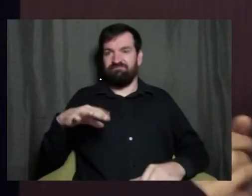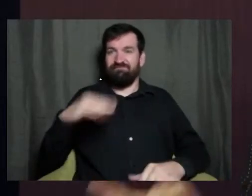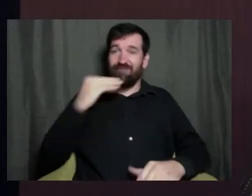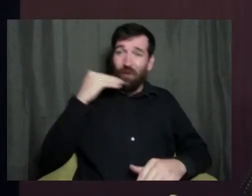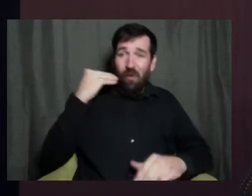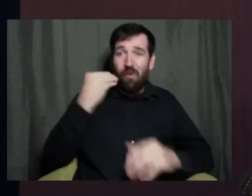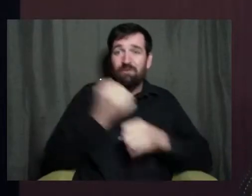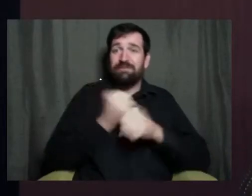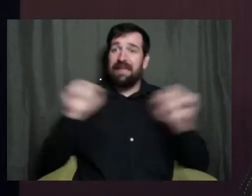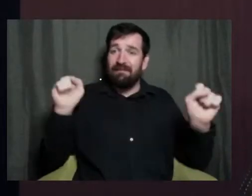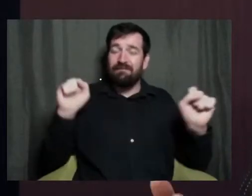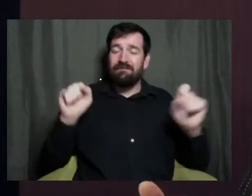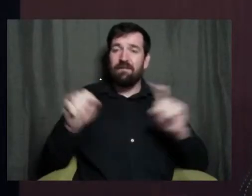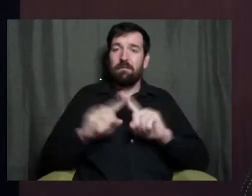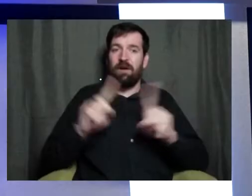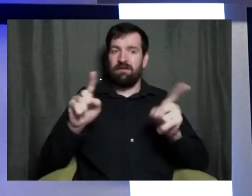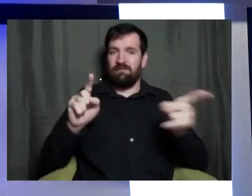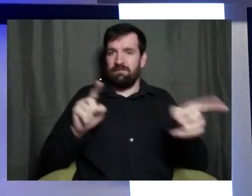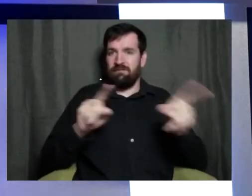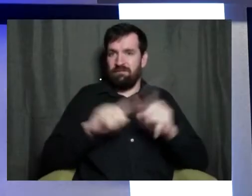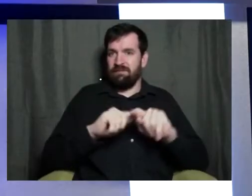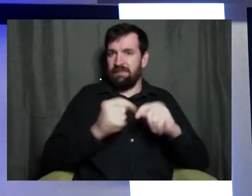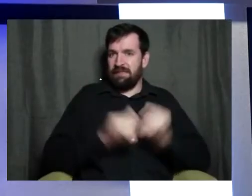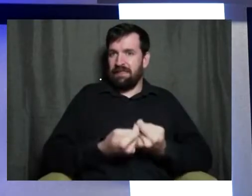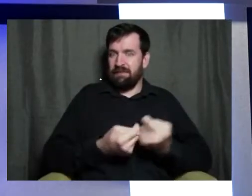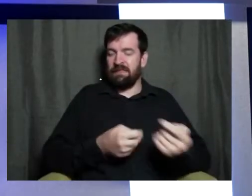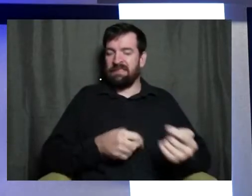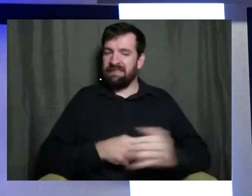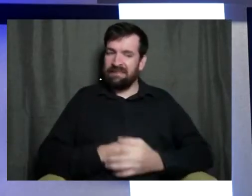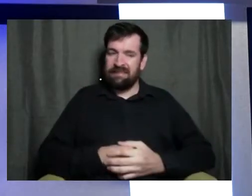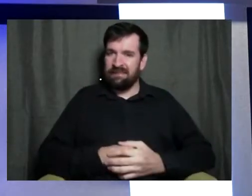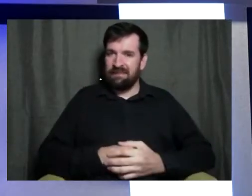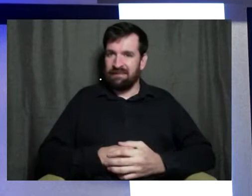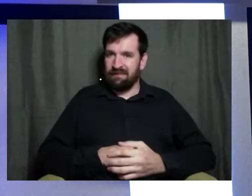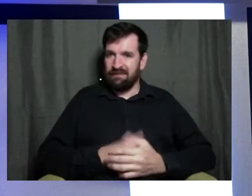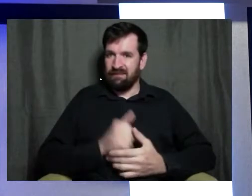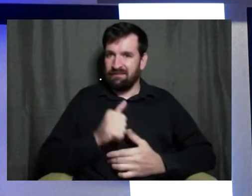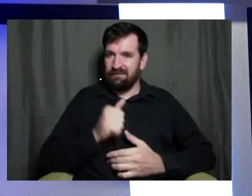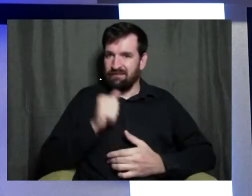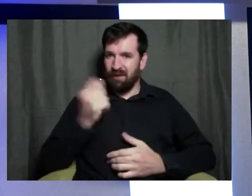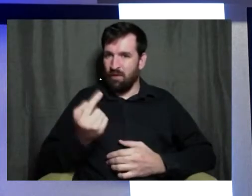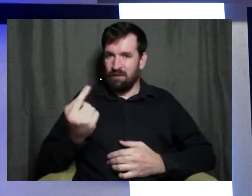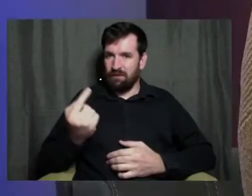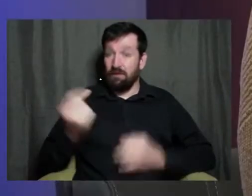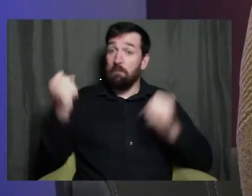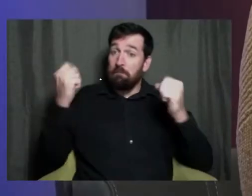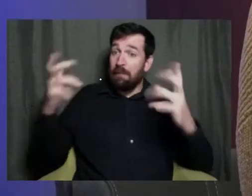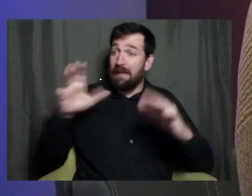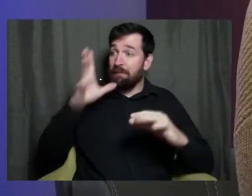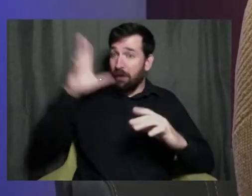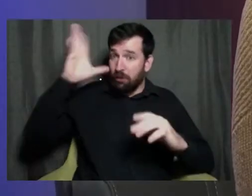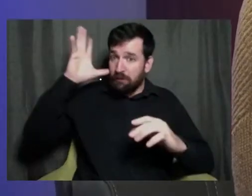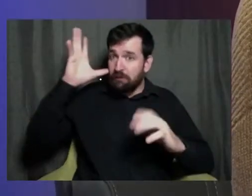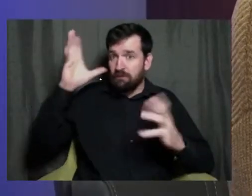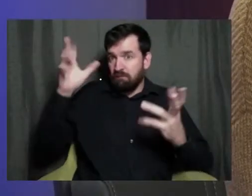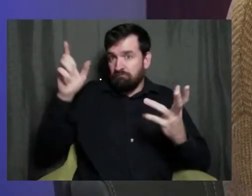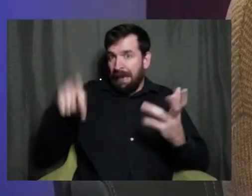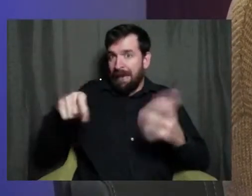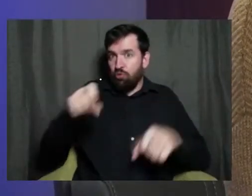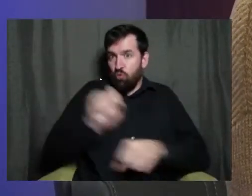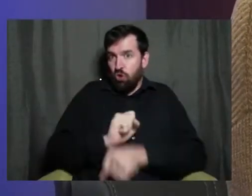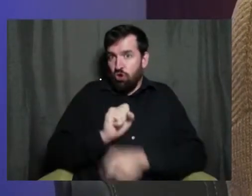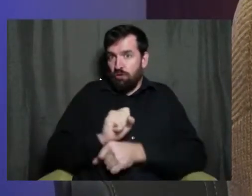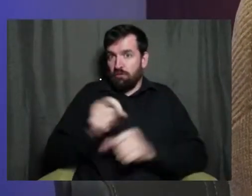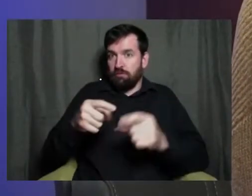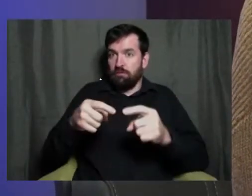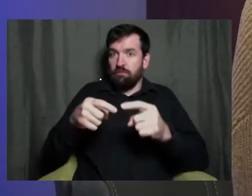But I would hear you and your team say, not necessarily. Because many parents had to work during the pandemic and many parents could not work from home. And